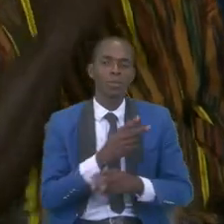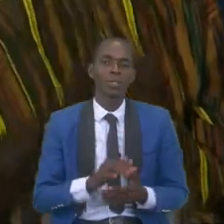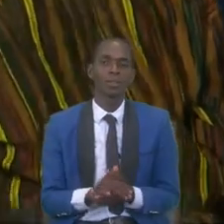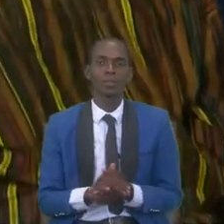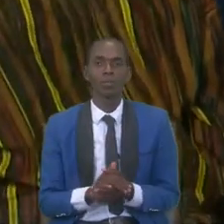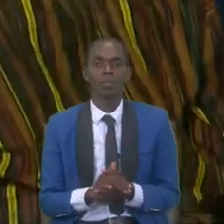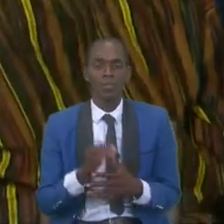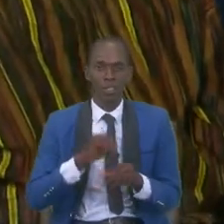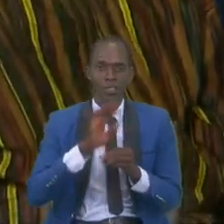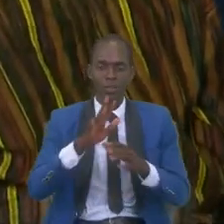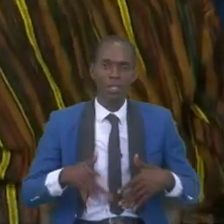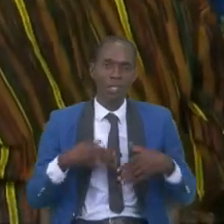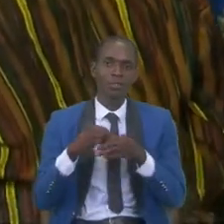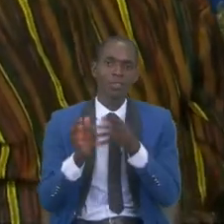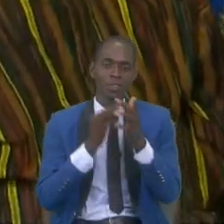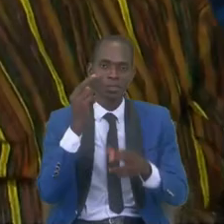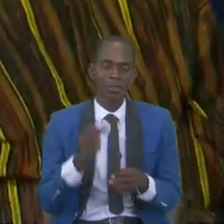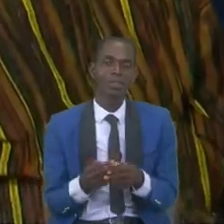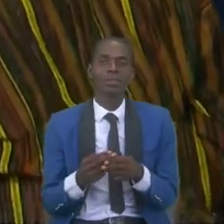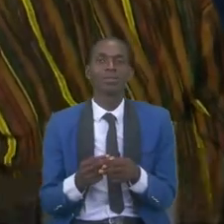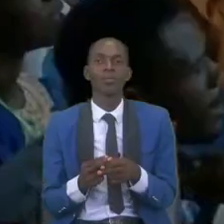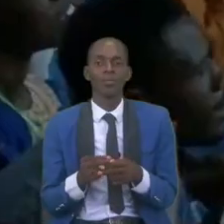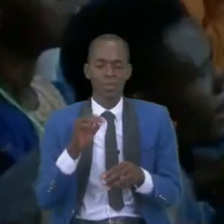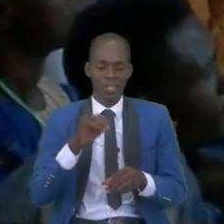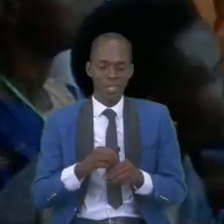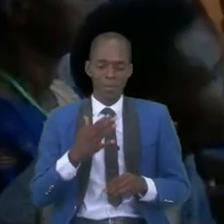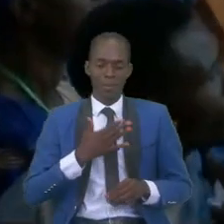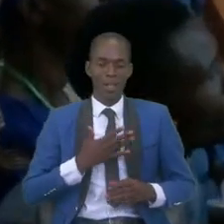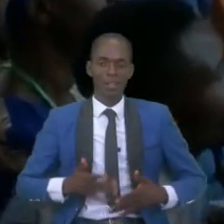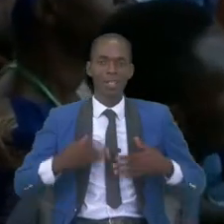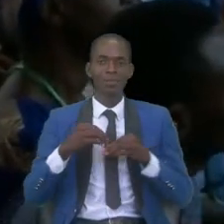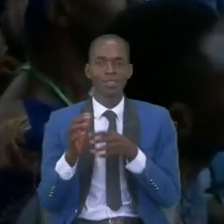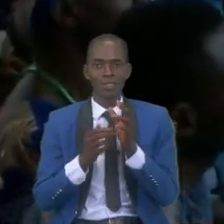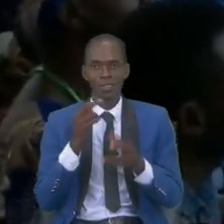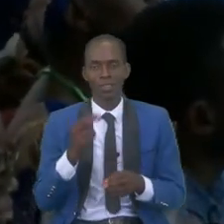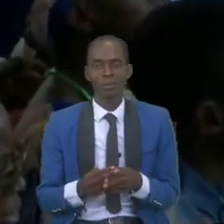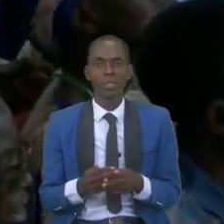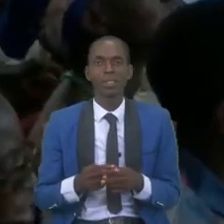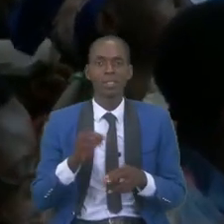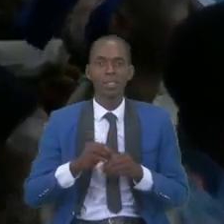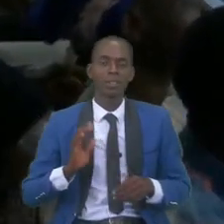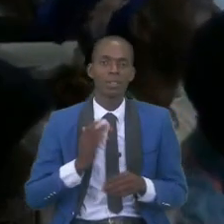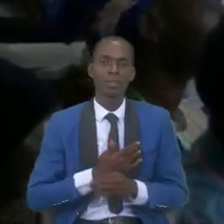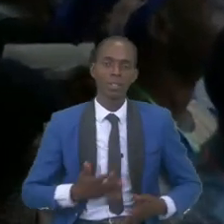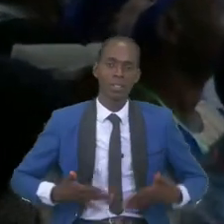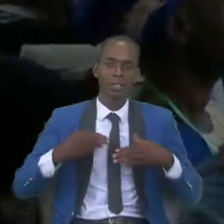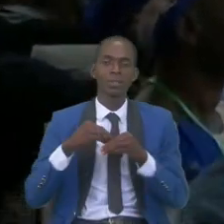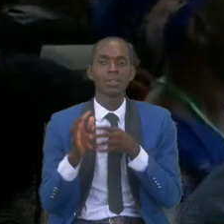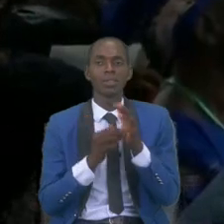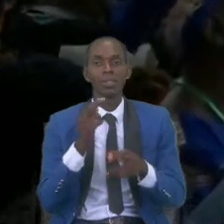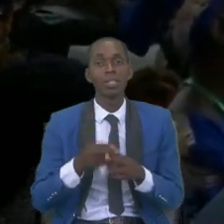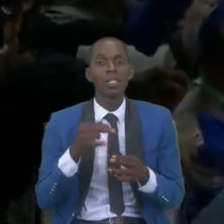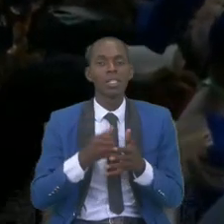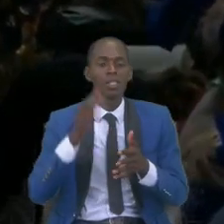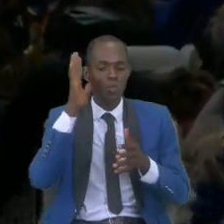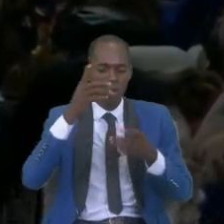In your life. Amen. In my life. Amen. In our lives. Amen. It will